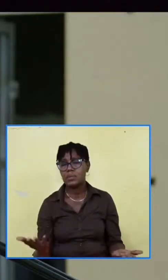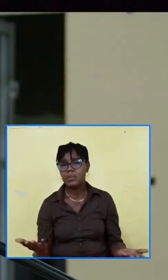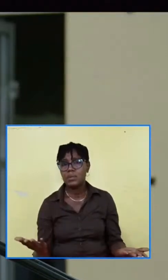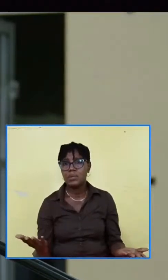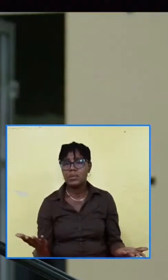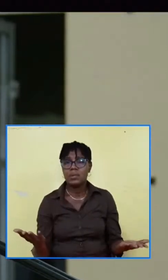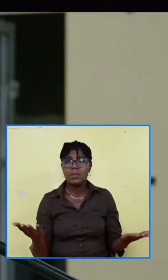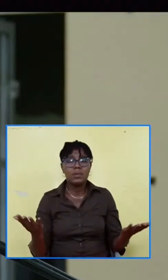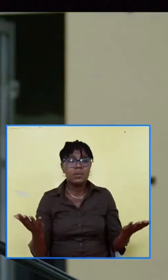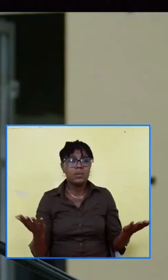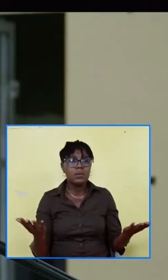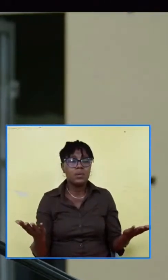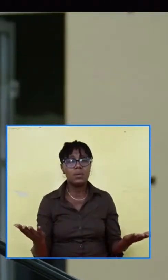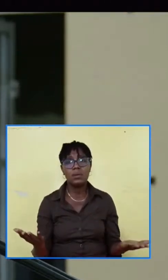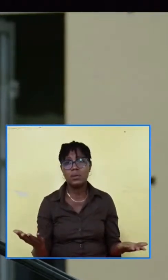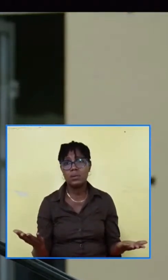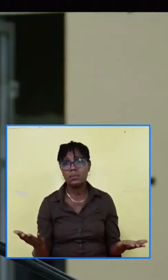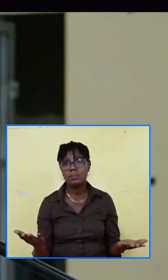So